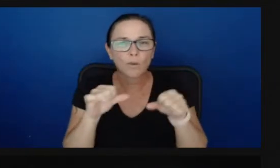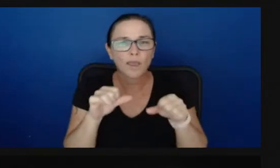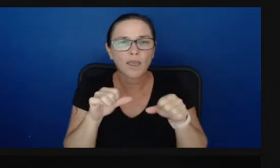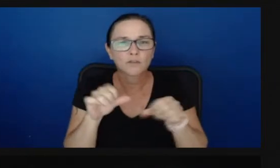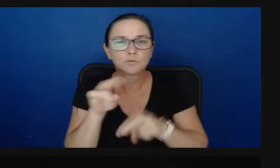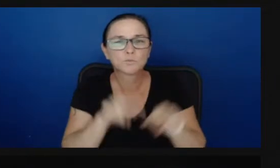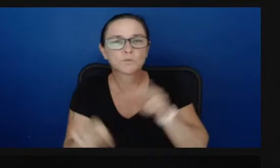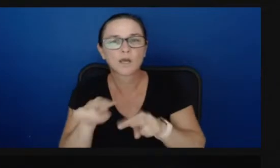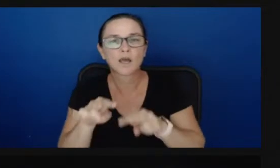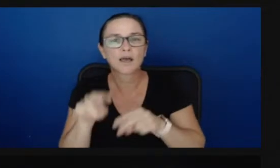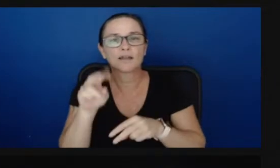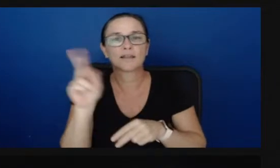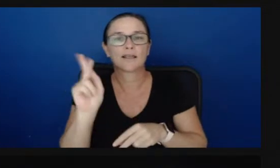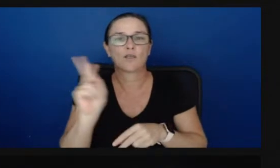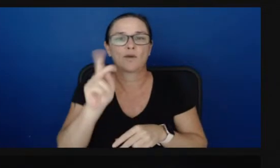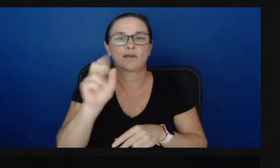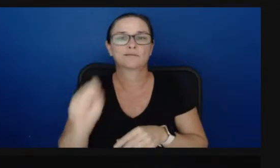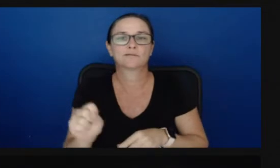there.